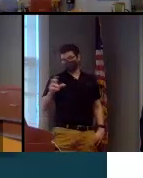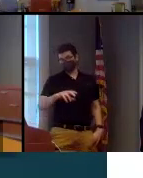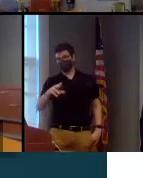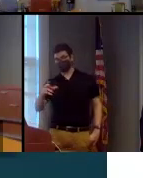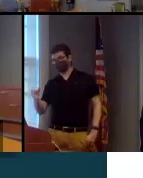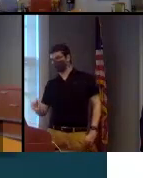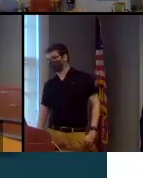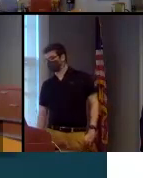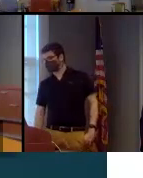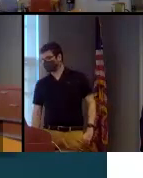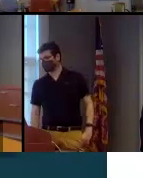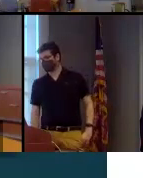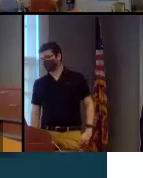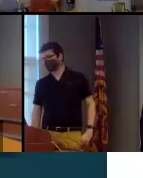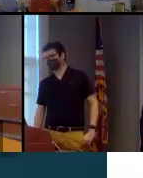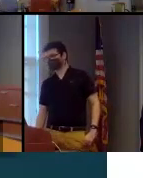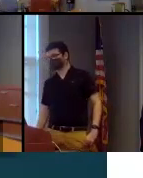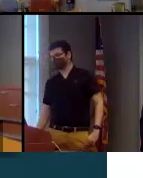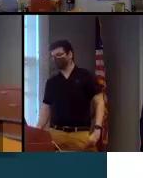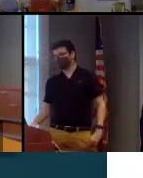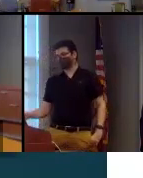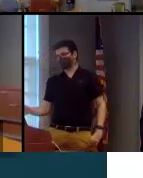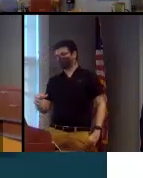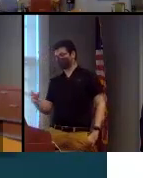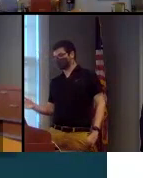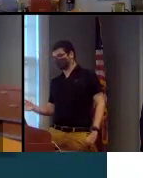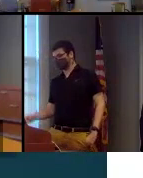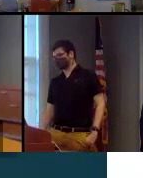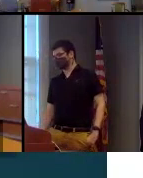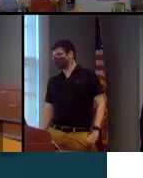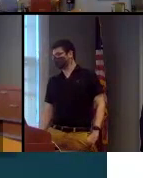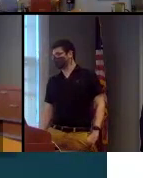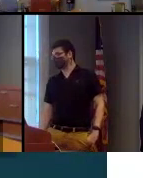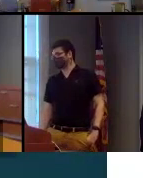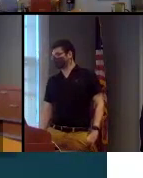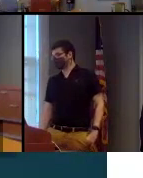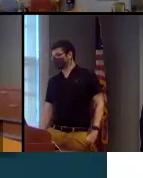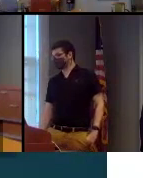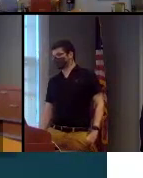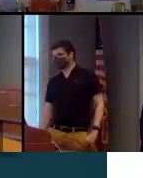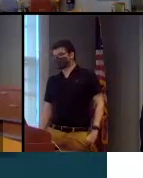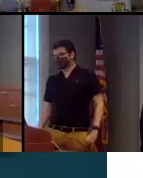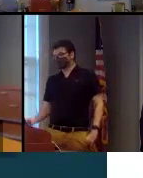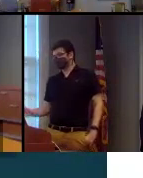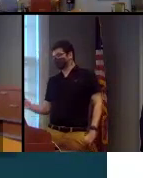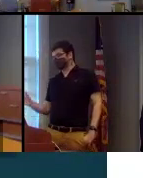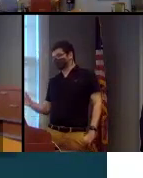our repeat and near repeat victimization hypothesis, where cultural heritage and fatalities are expected